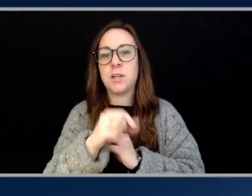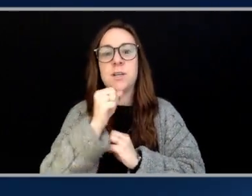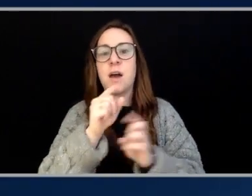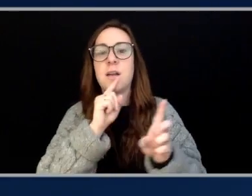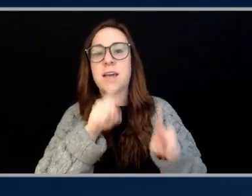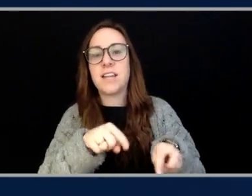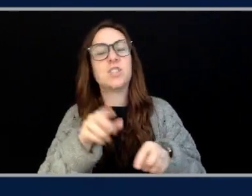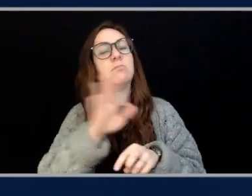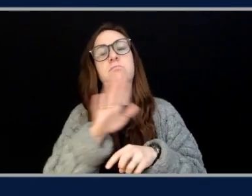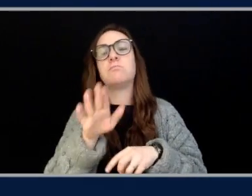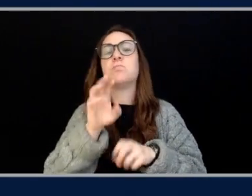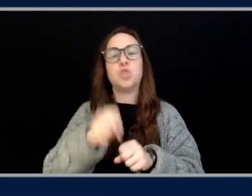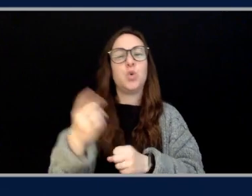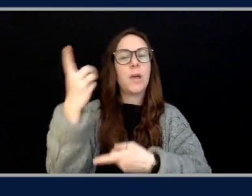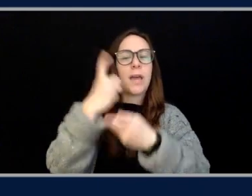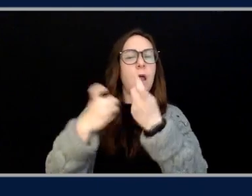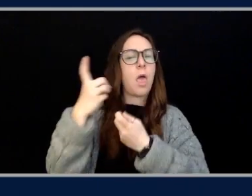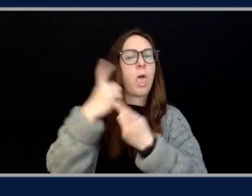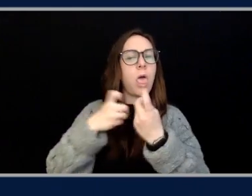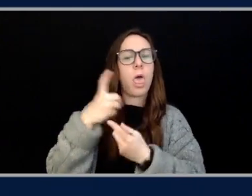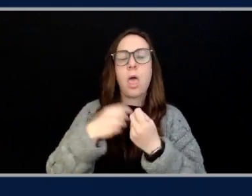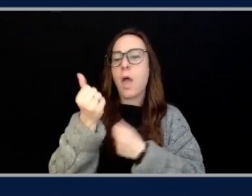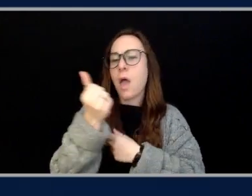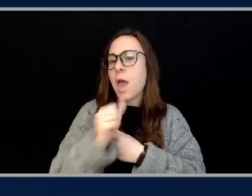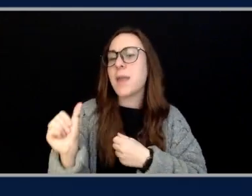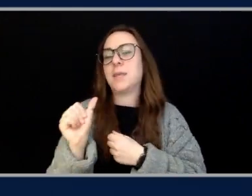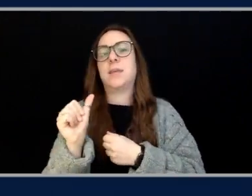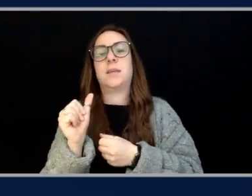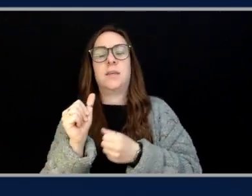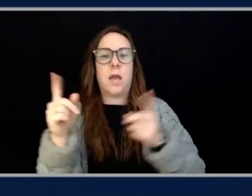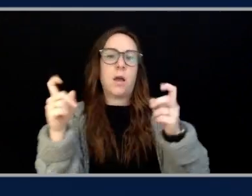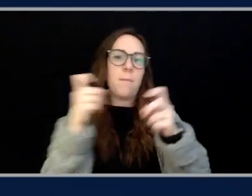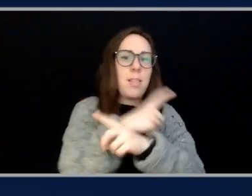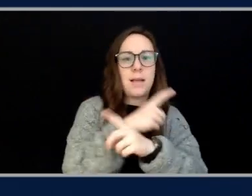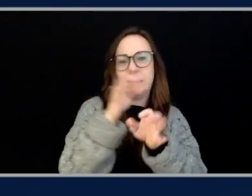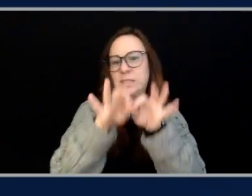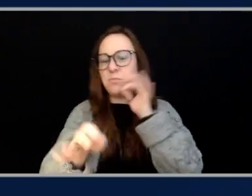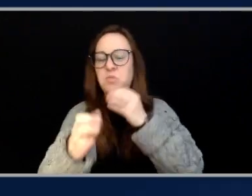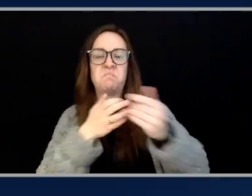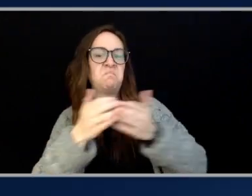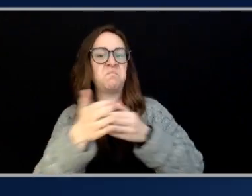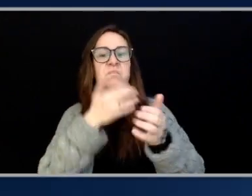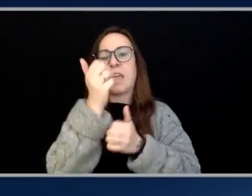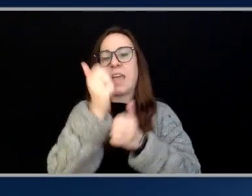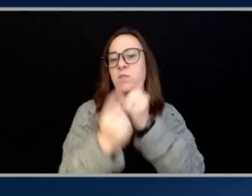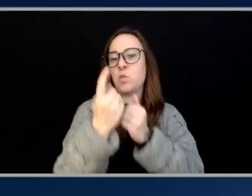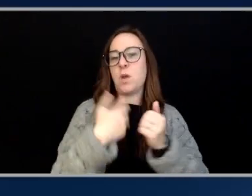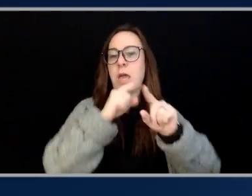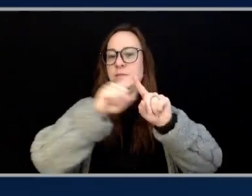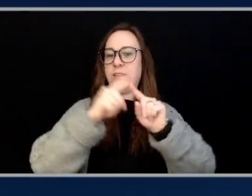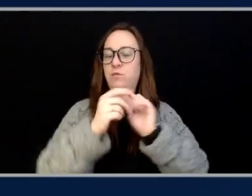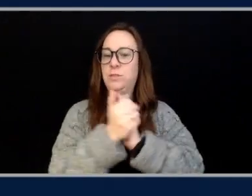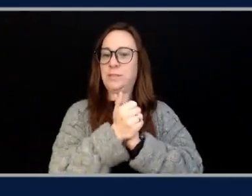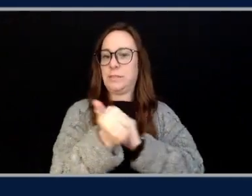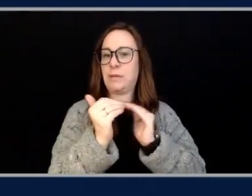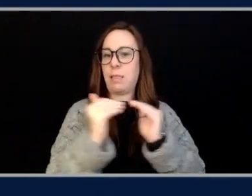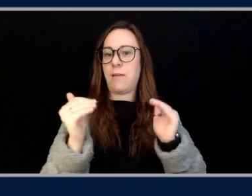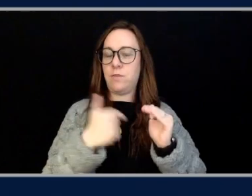ask even the most simplest questions or the most complex questions. Understanding everyone has different skill levels. And I do that when I approach my